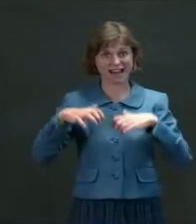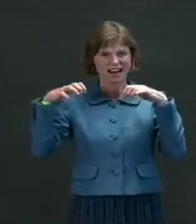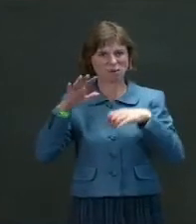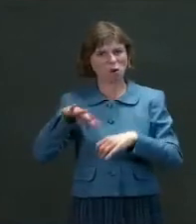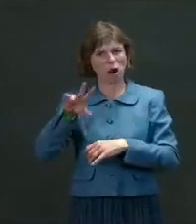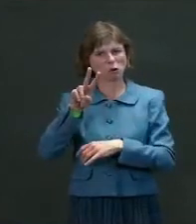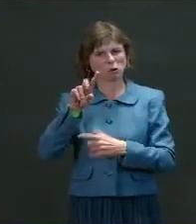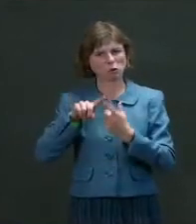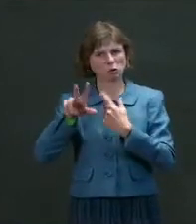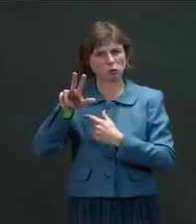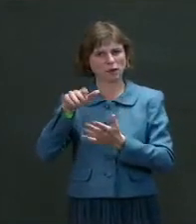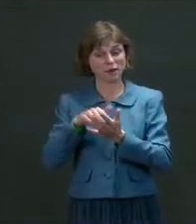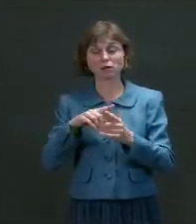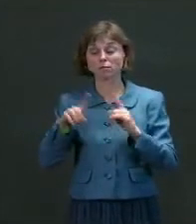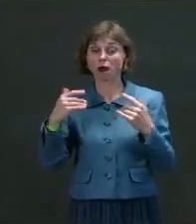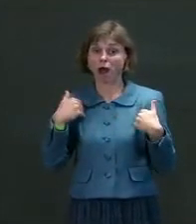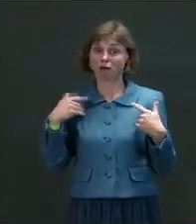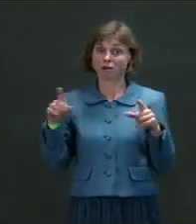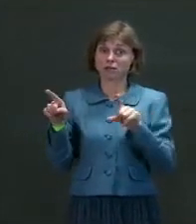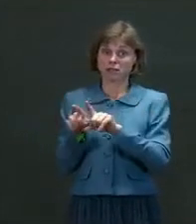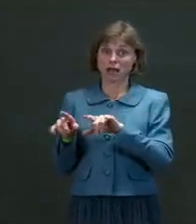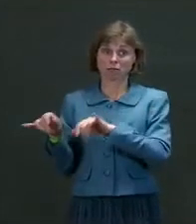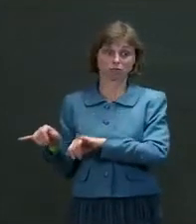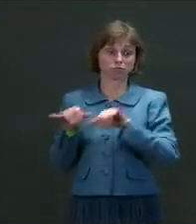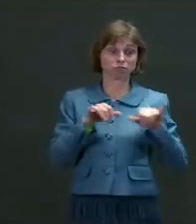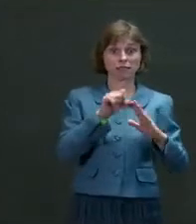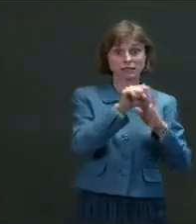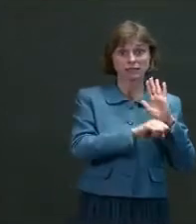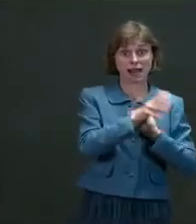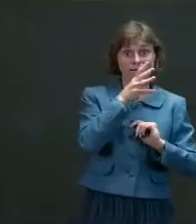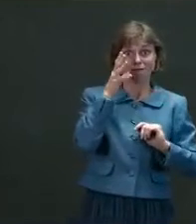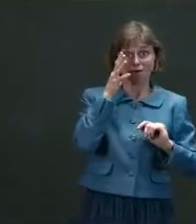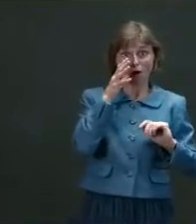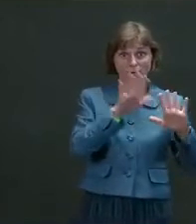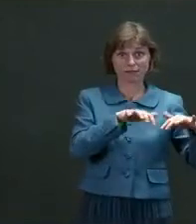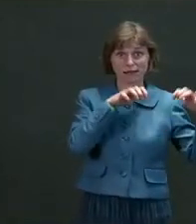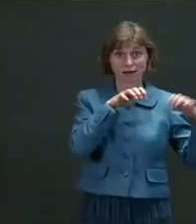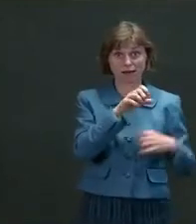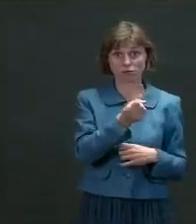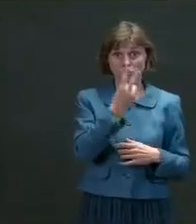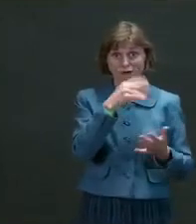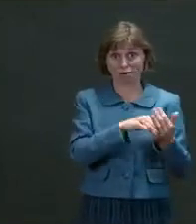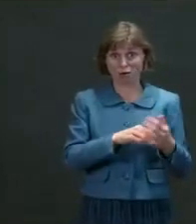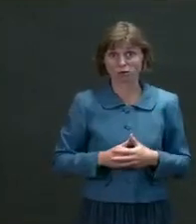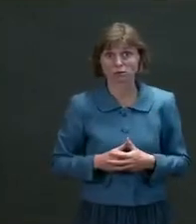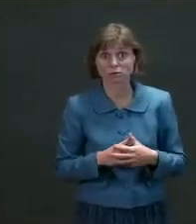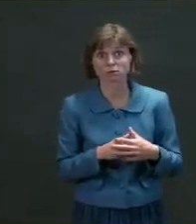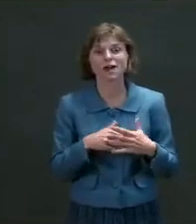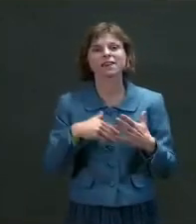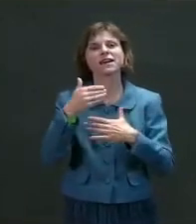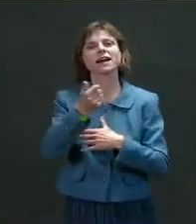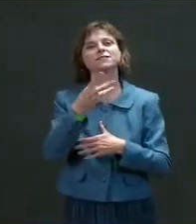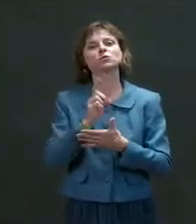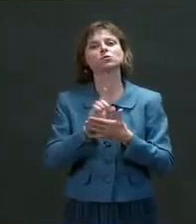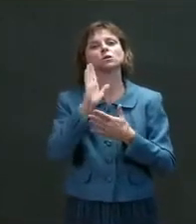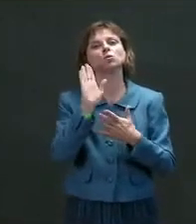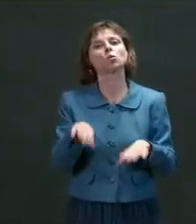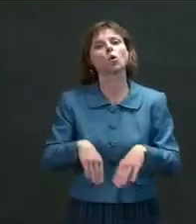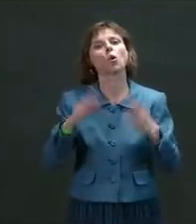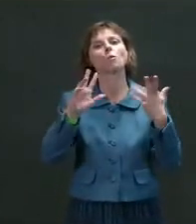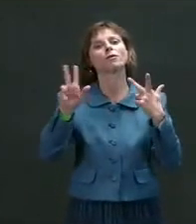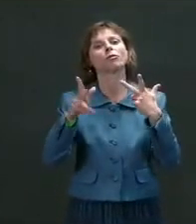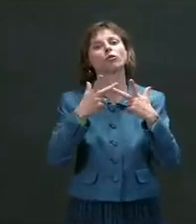has the same capacity as State Farm Stadium does at 12,000. And in the next couple of weeks, we will be opening up our